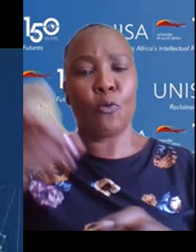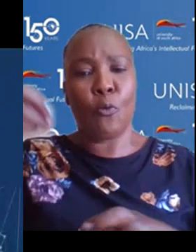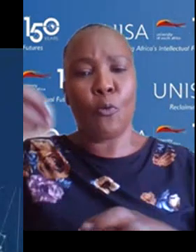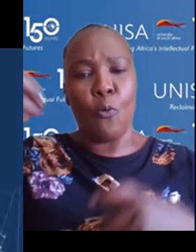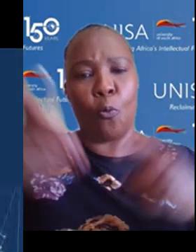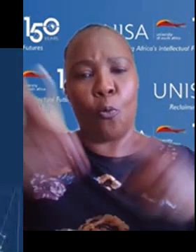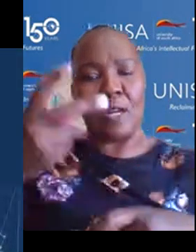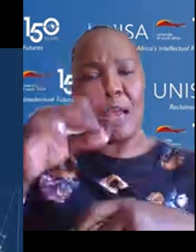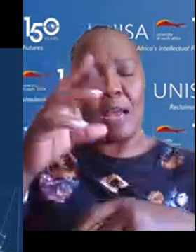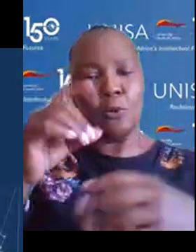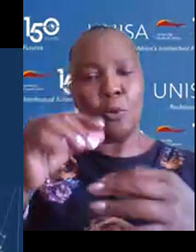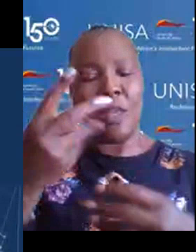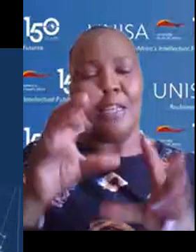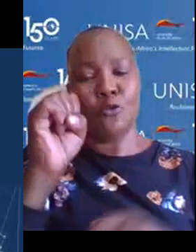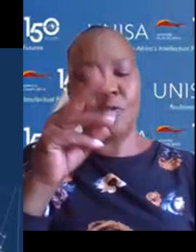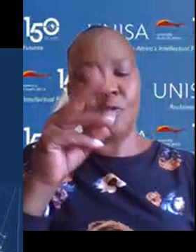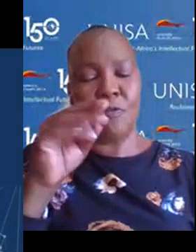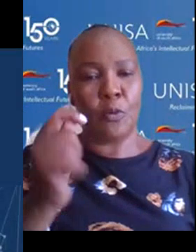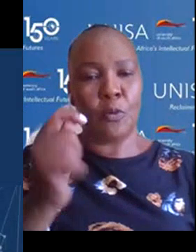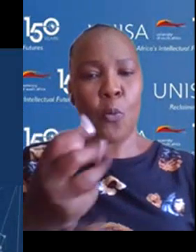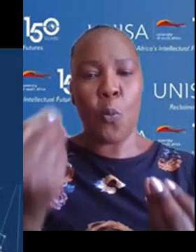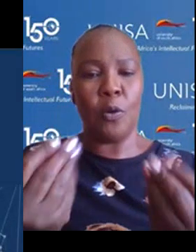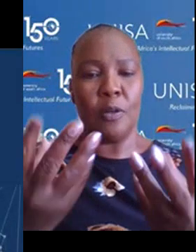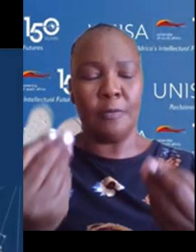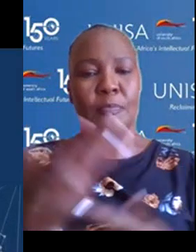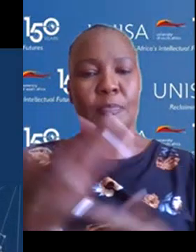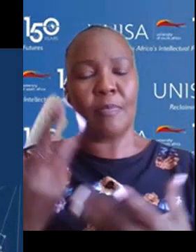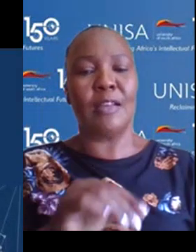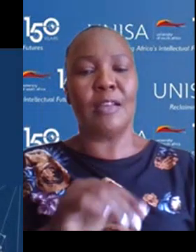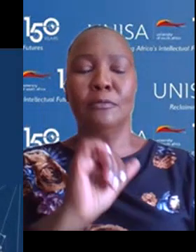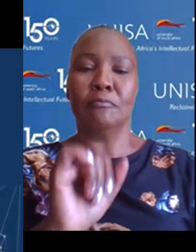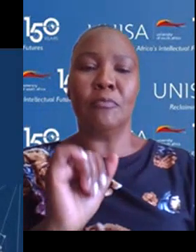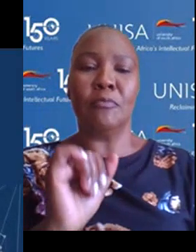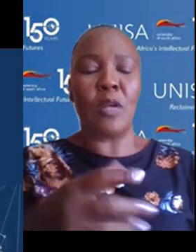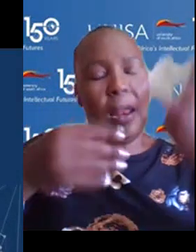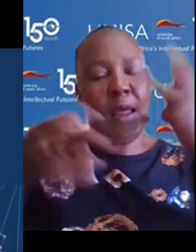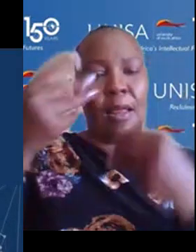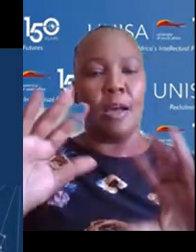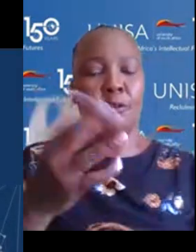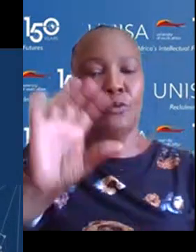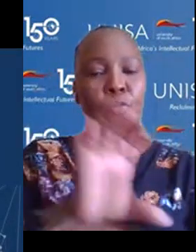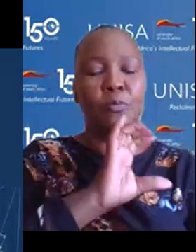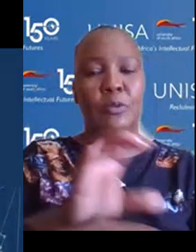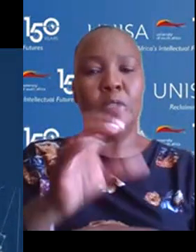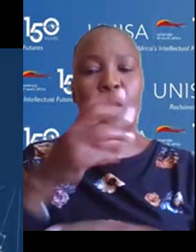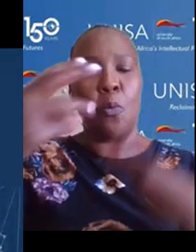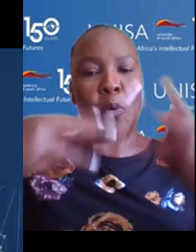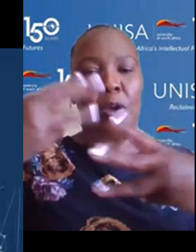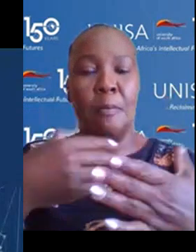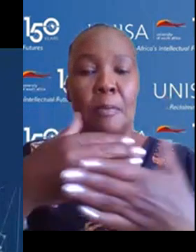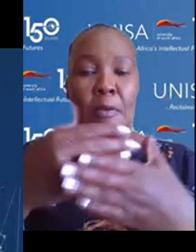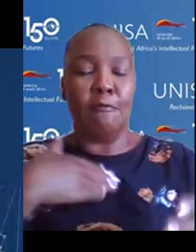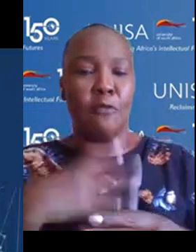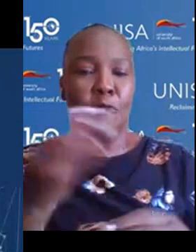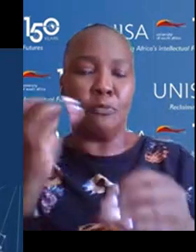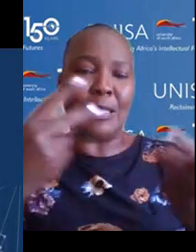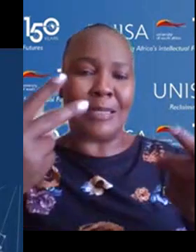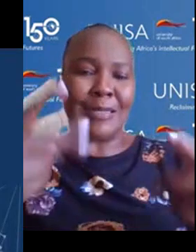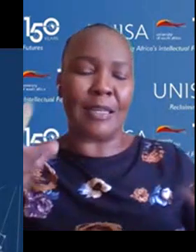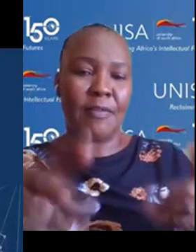hardware, it controls the software, and that's pretty much where you should learn how the computer works before you install all the different apps.